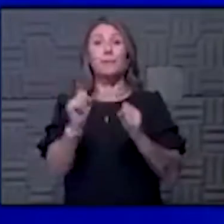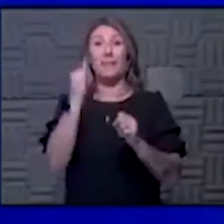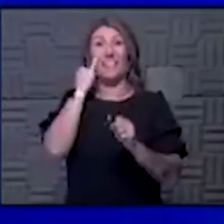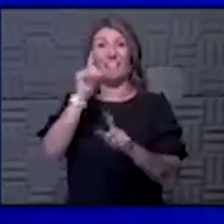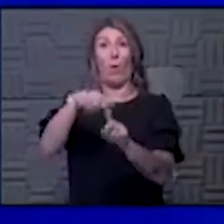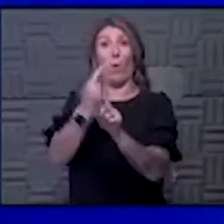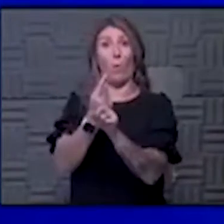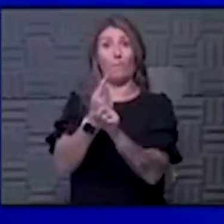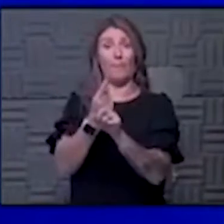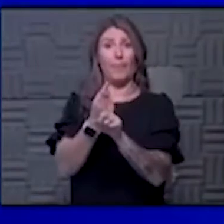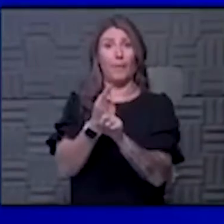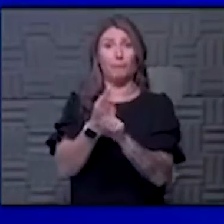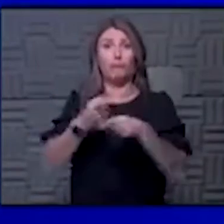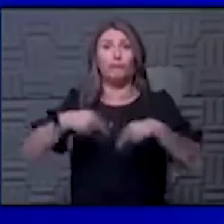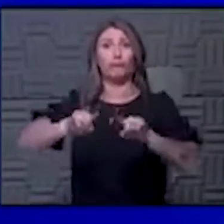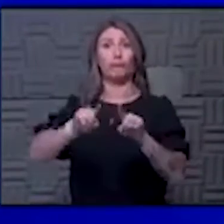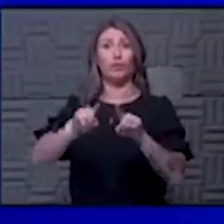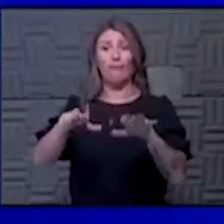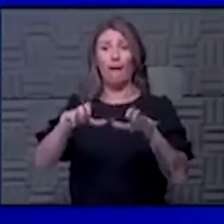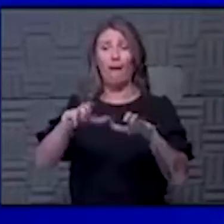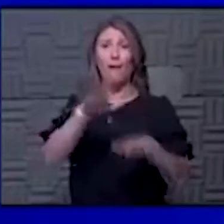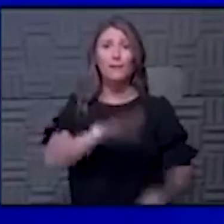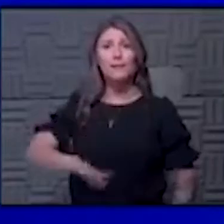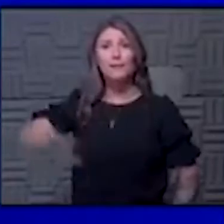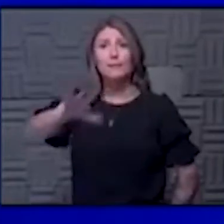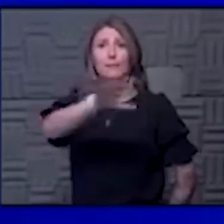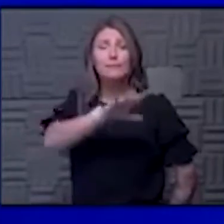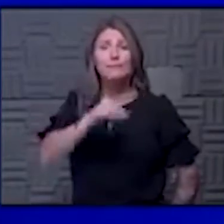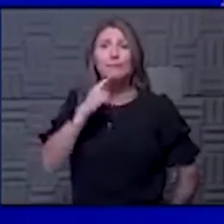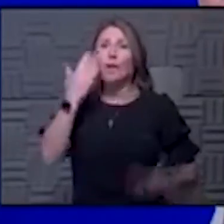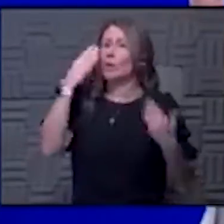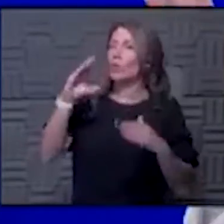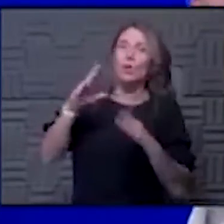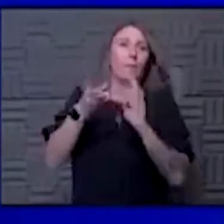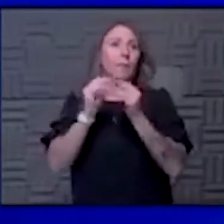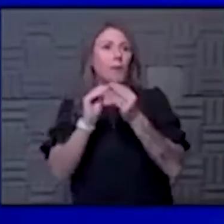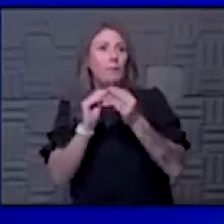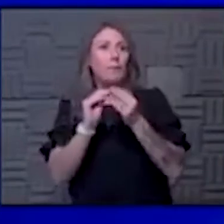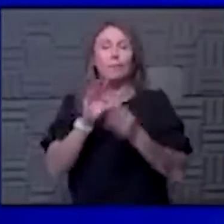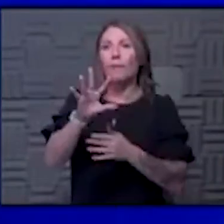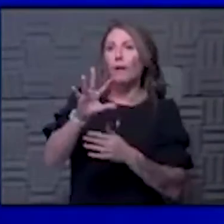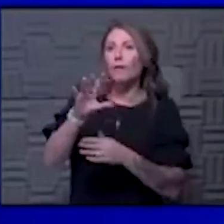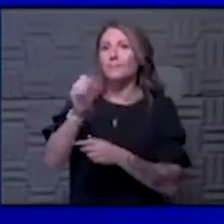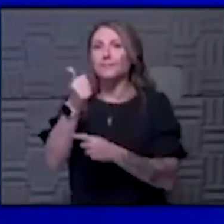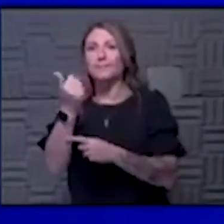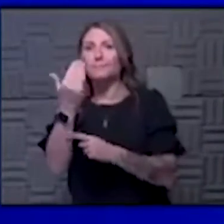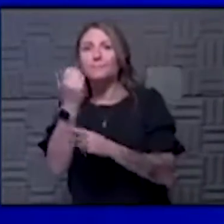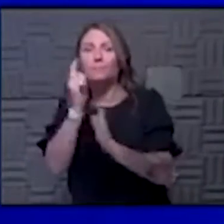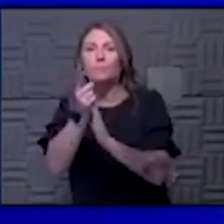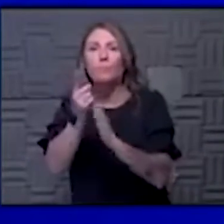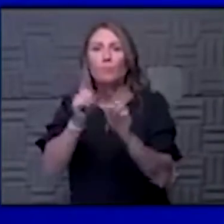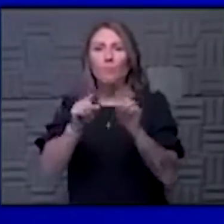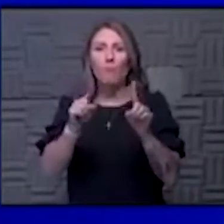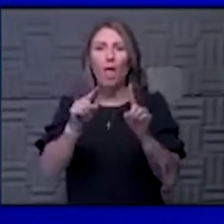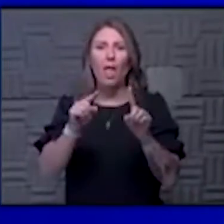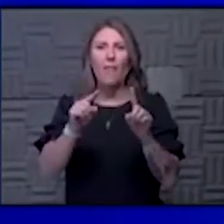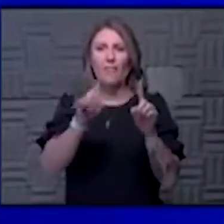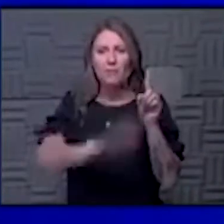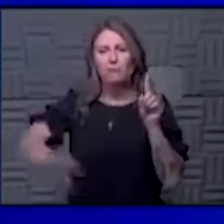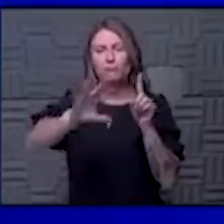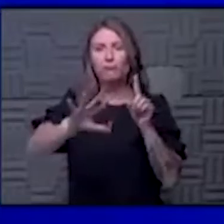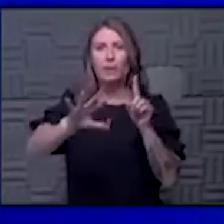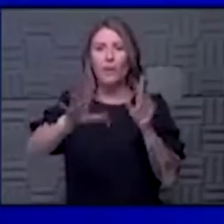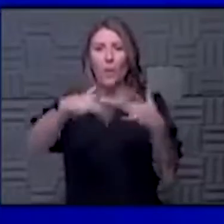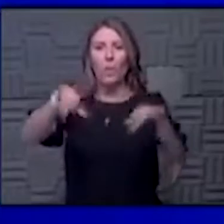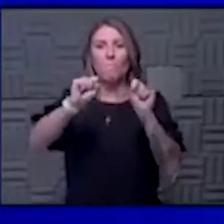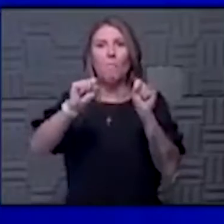and there's been a little bit of time elapsed before the next team goes in, I don't know what the number is, 5, 10, 15 minutes, but let's say that the rink is cleared out and you go in and you're the